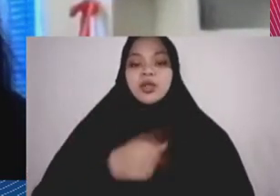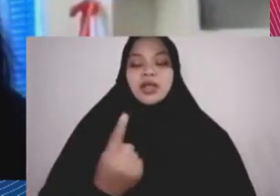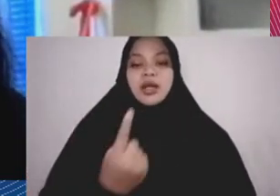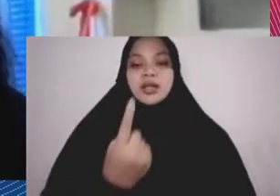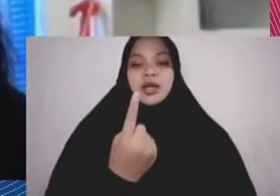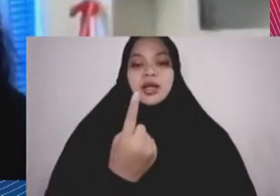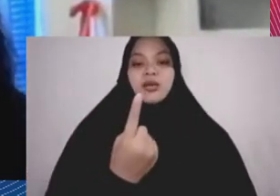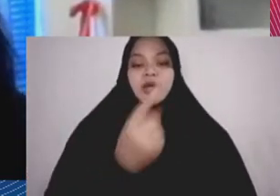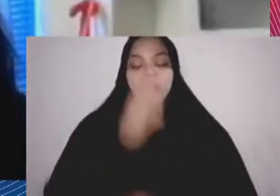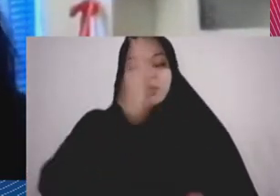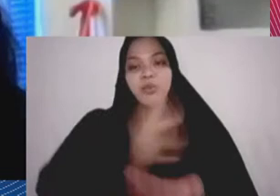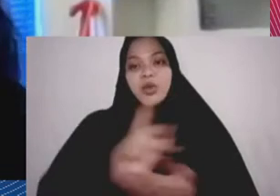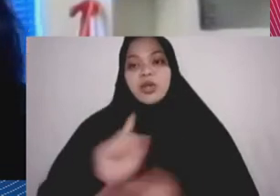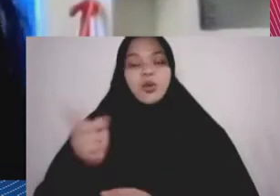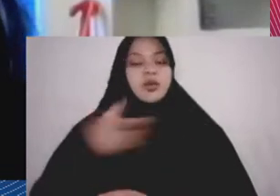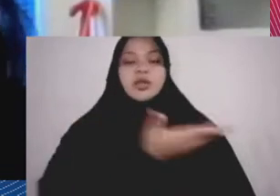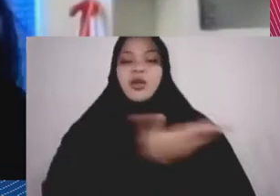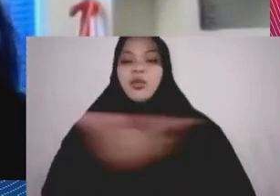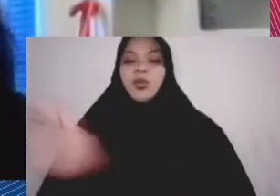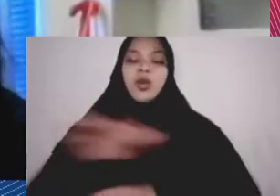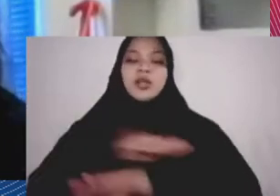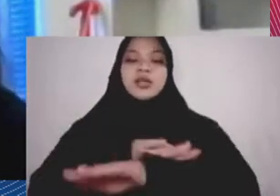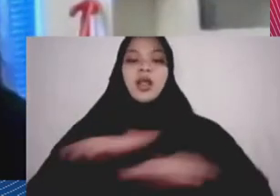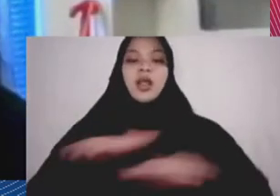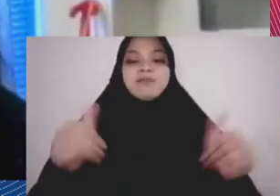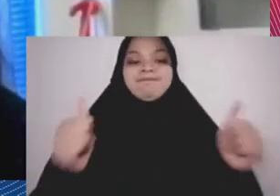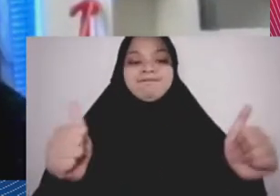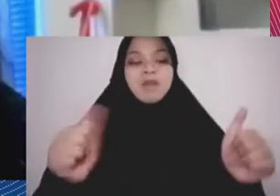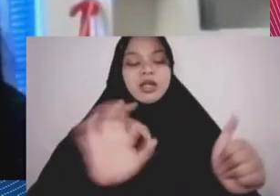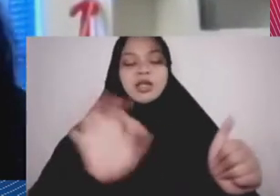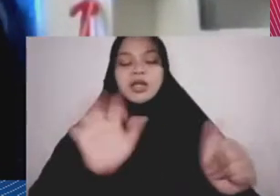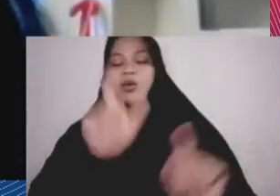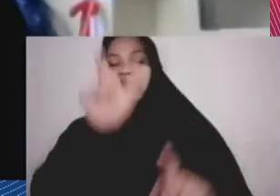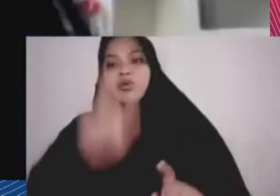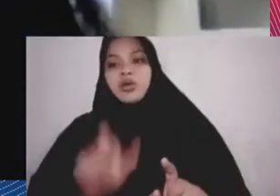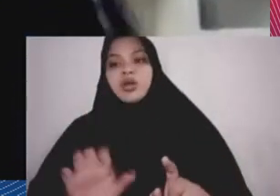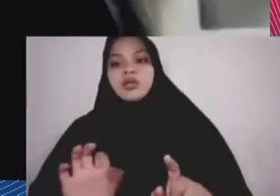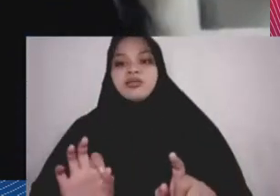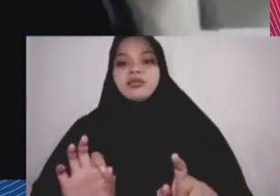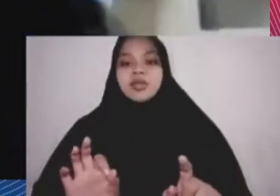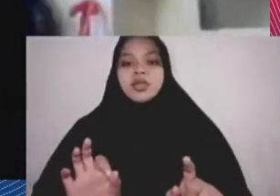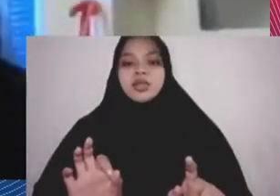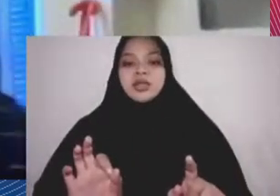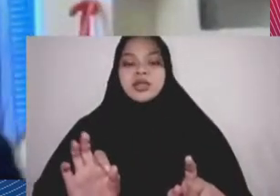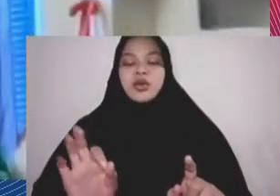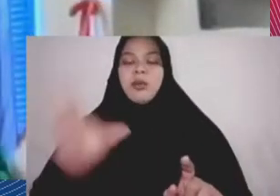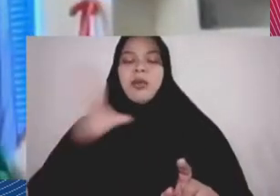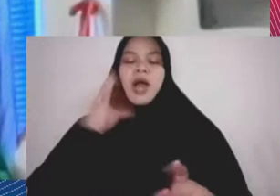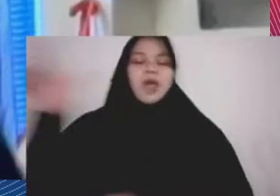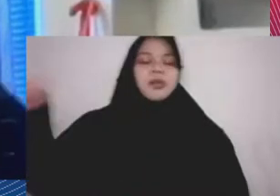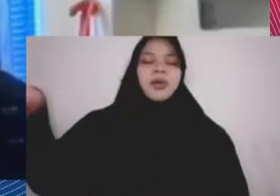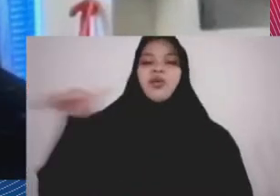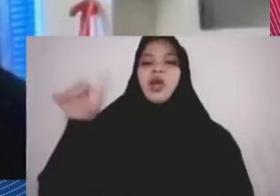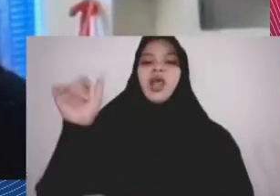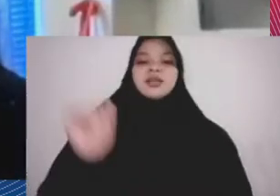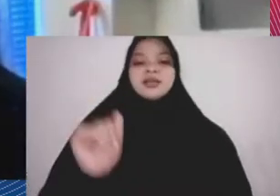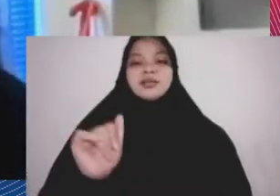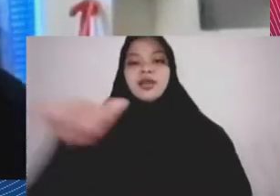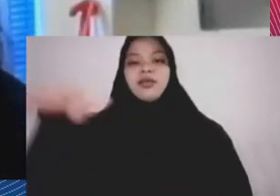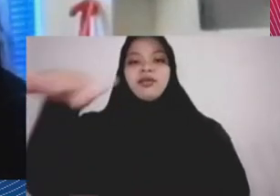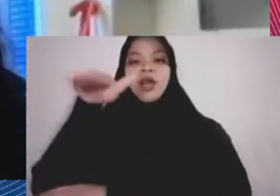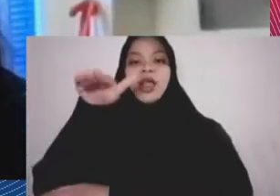sure that everyone is safe, right? Nobody is going to be pro-violence for, you